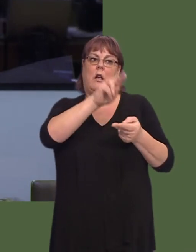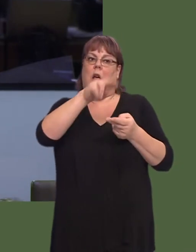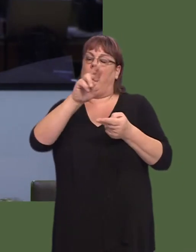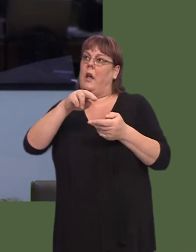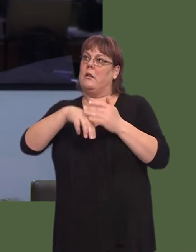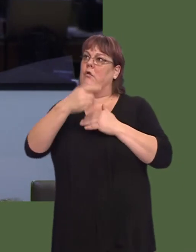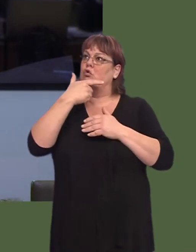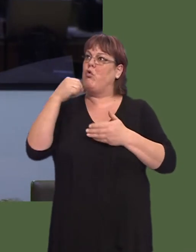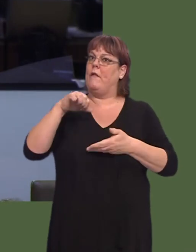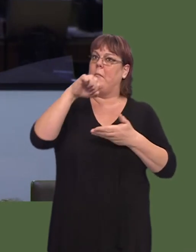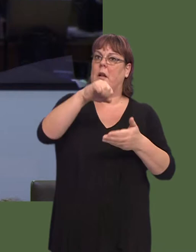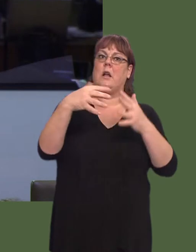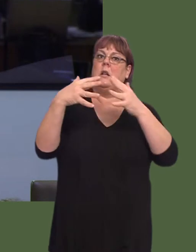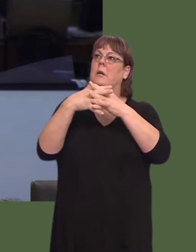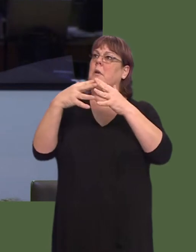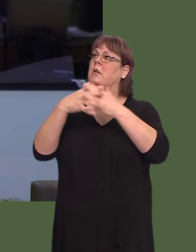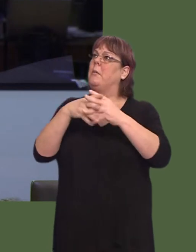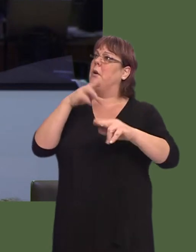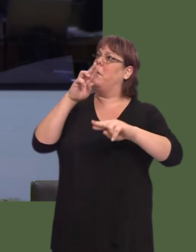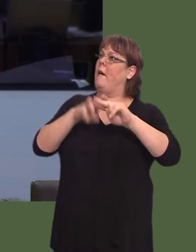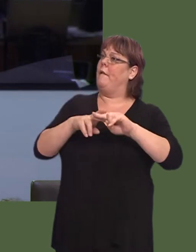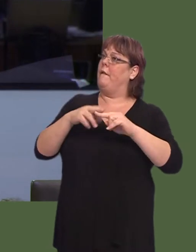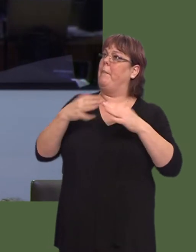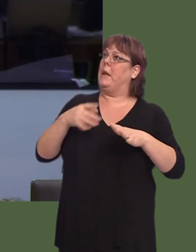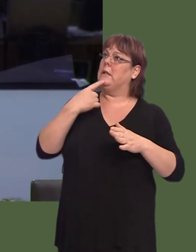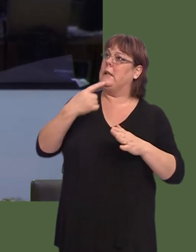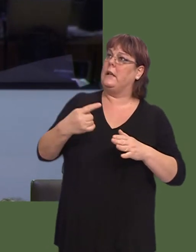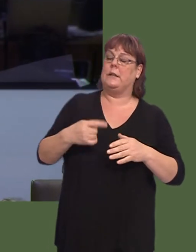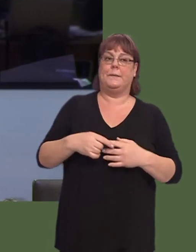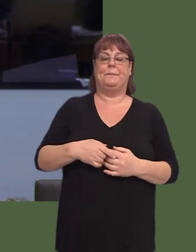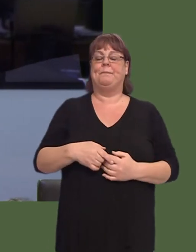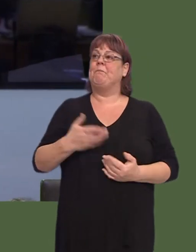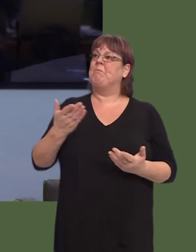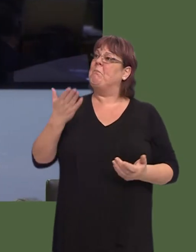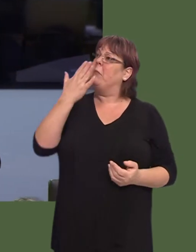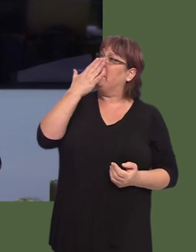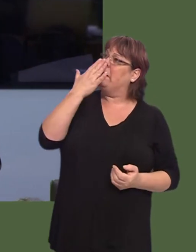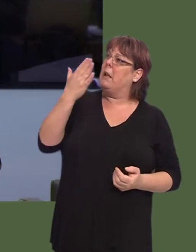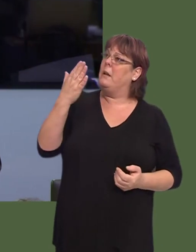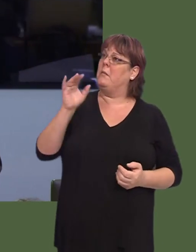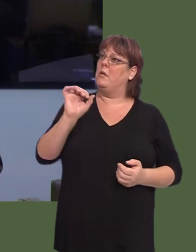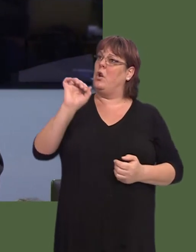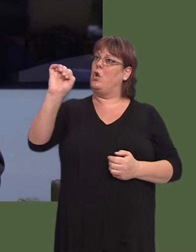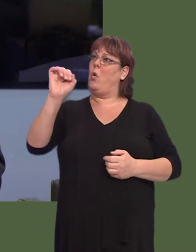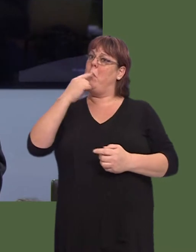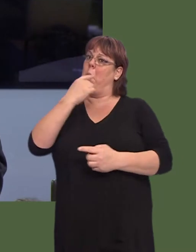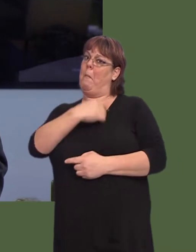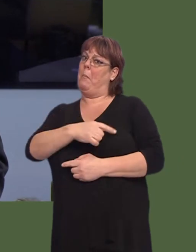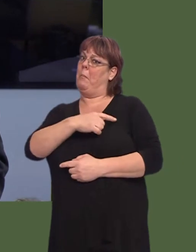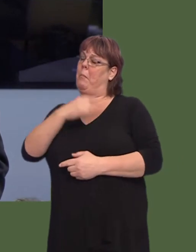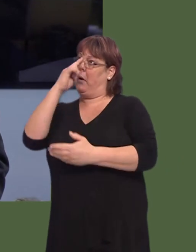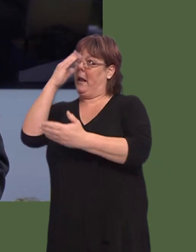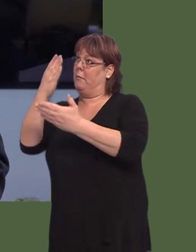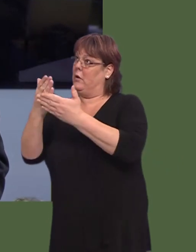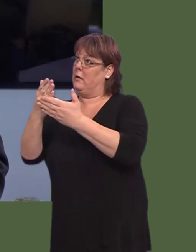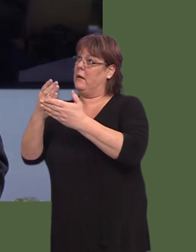out in the draft budget. WWF Cymraeg said, there is an apparent gap between your pledges